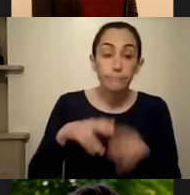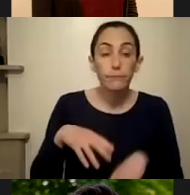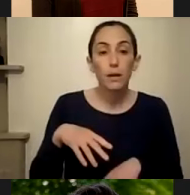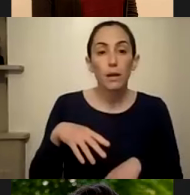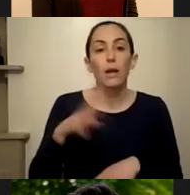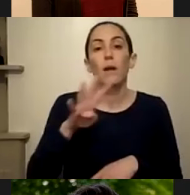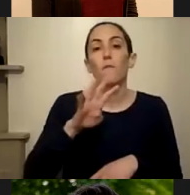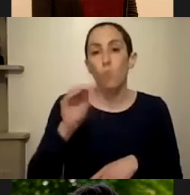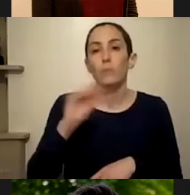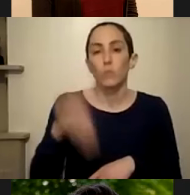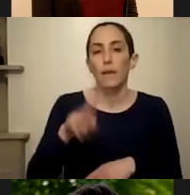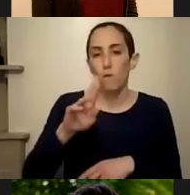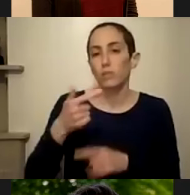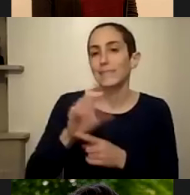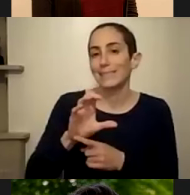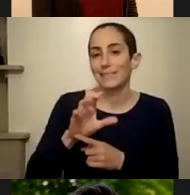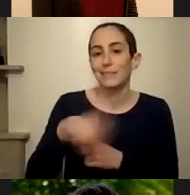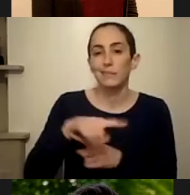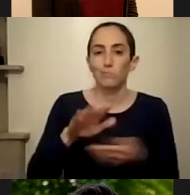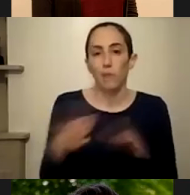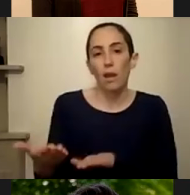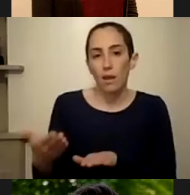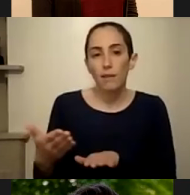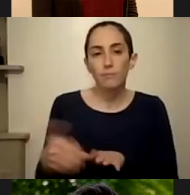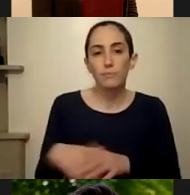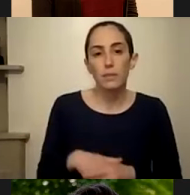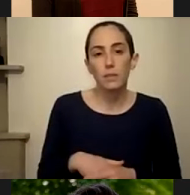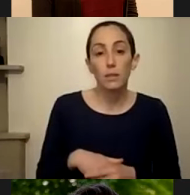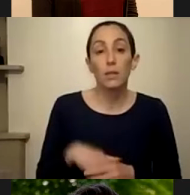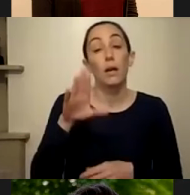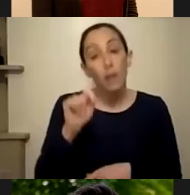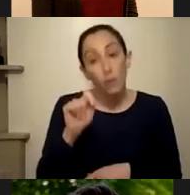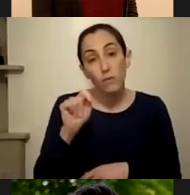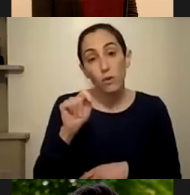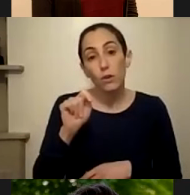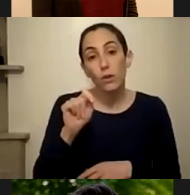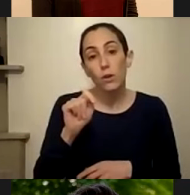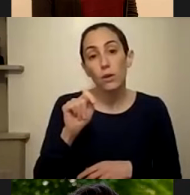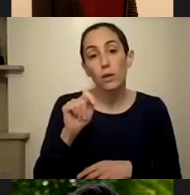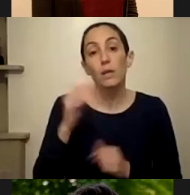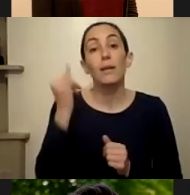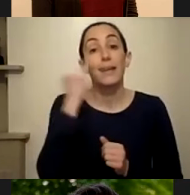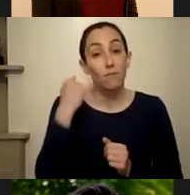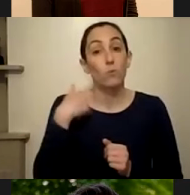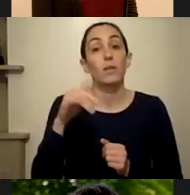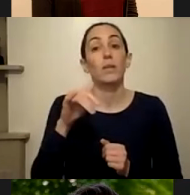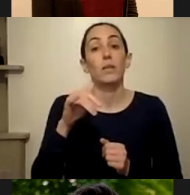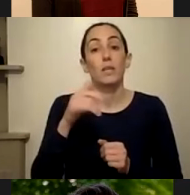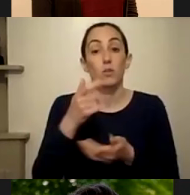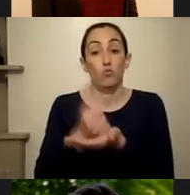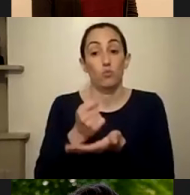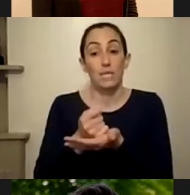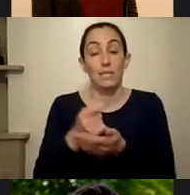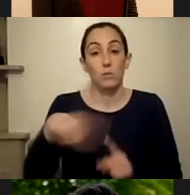40% of RGCs died. However, if we treat these RGCs